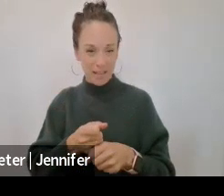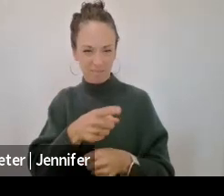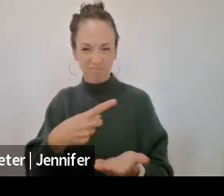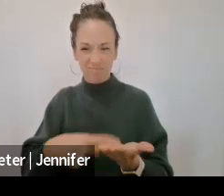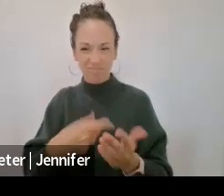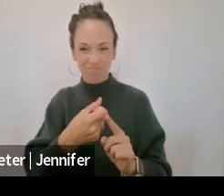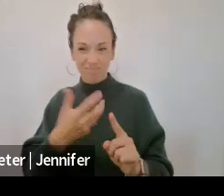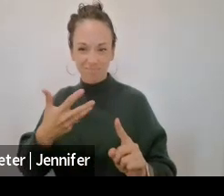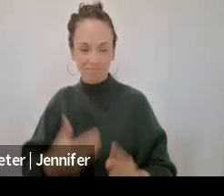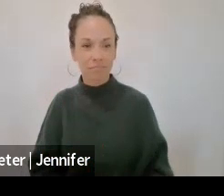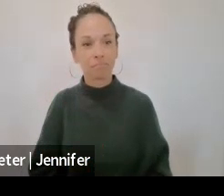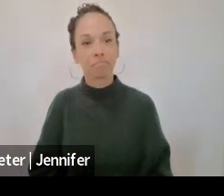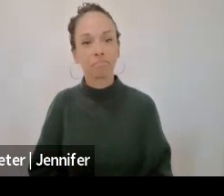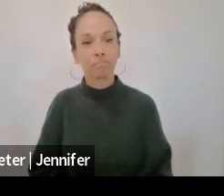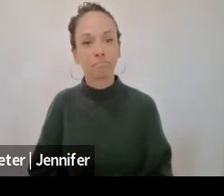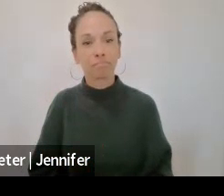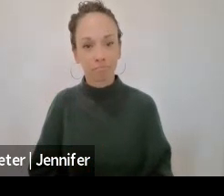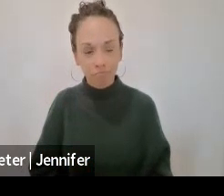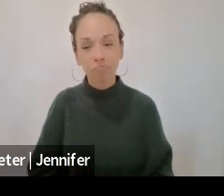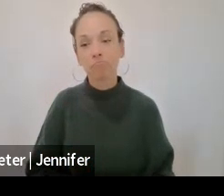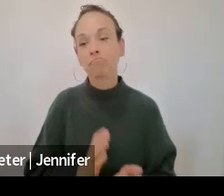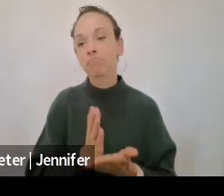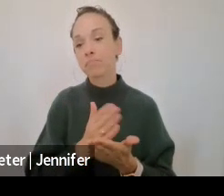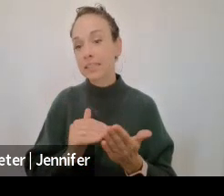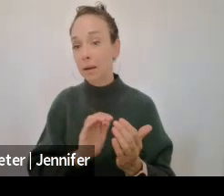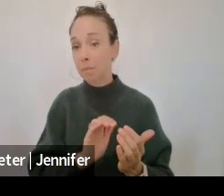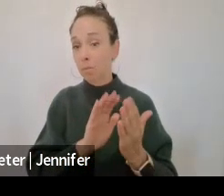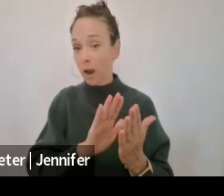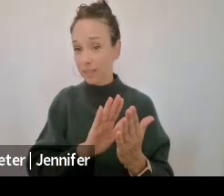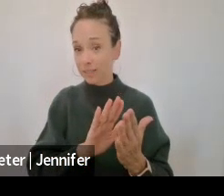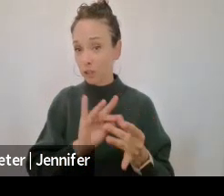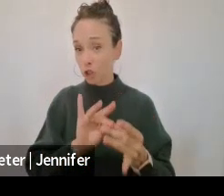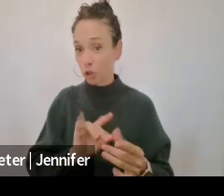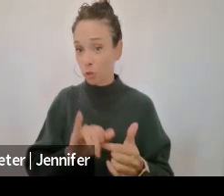of professional practices associated with this domain include